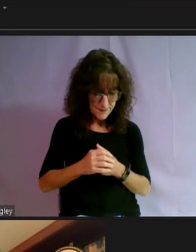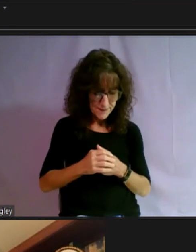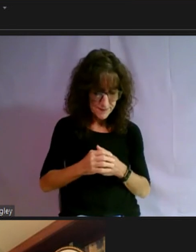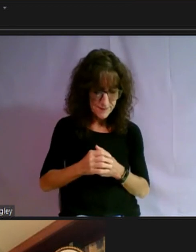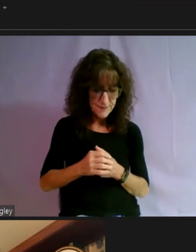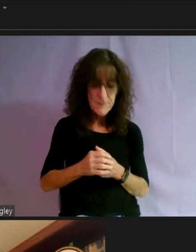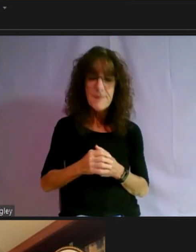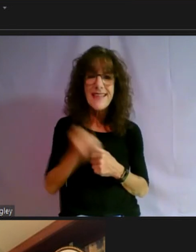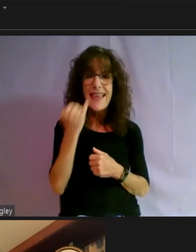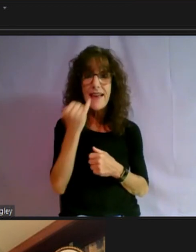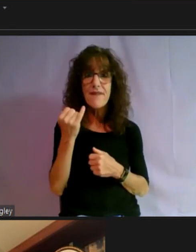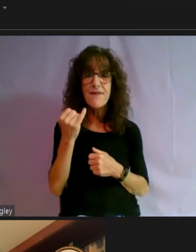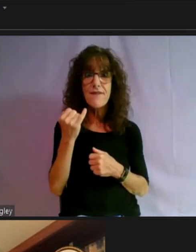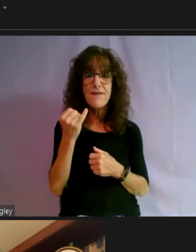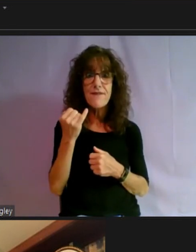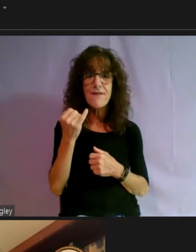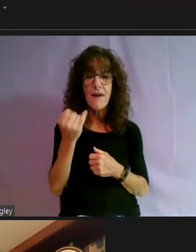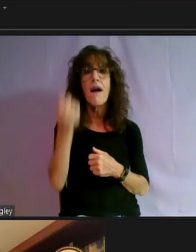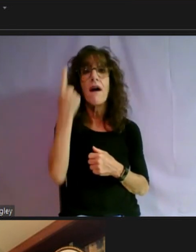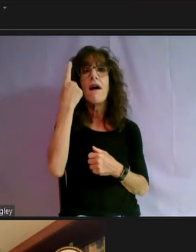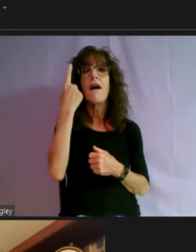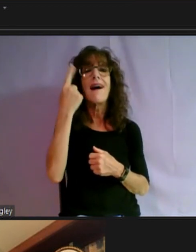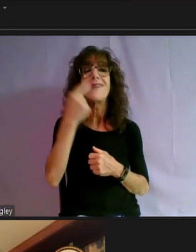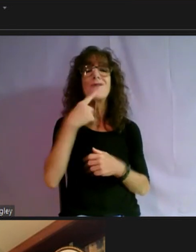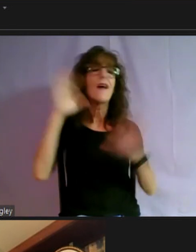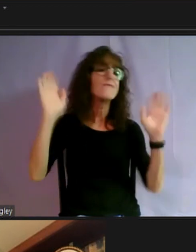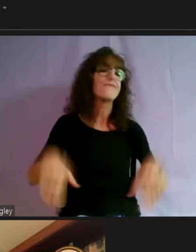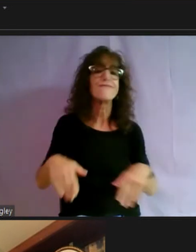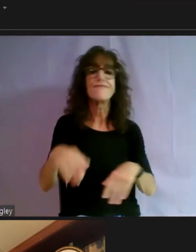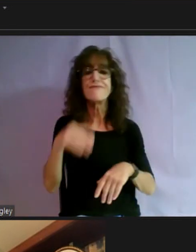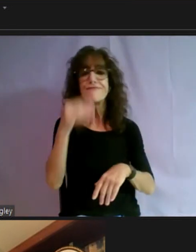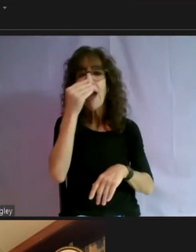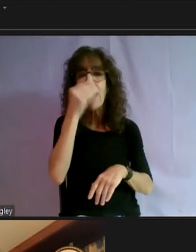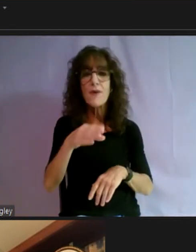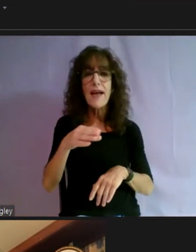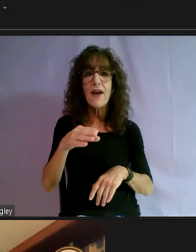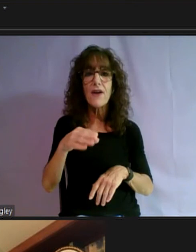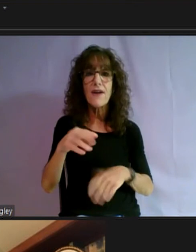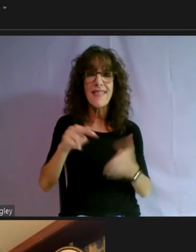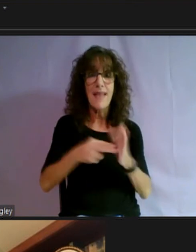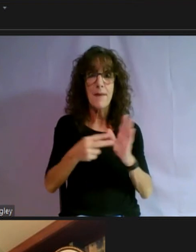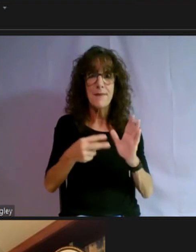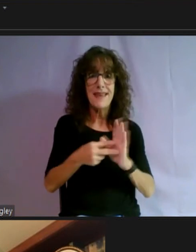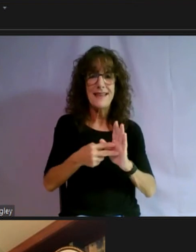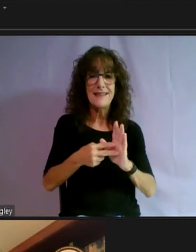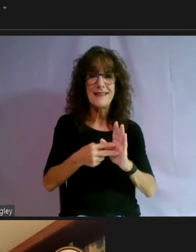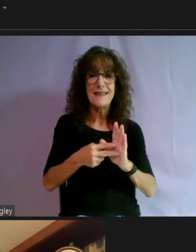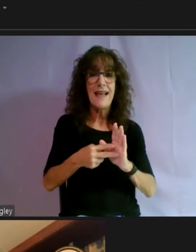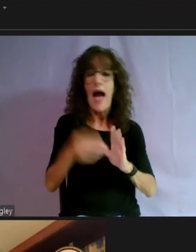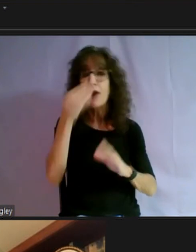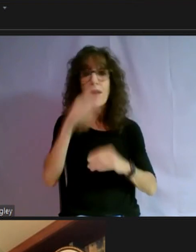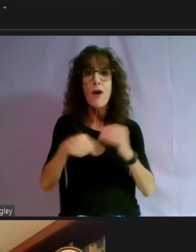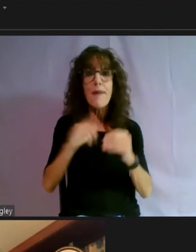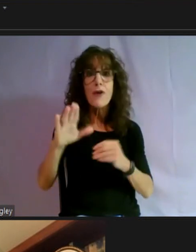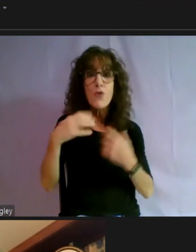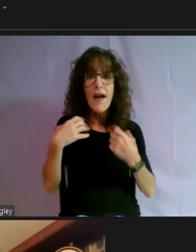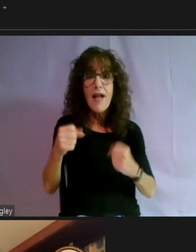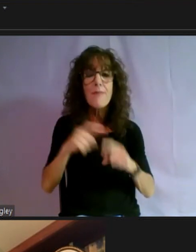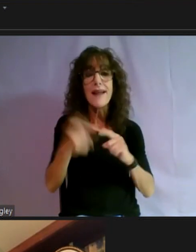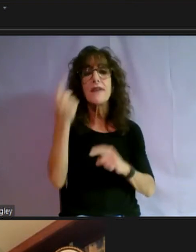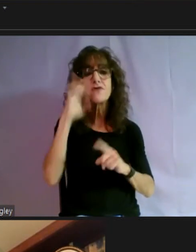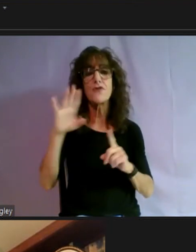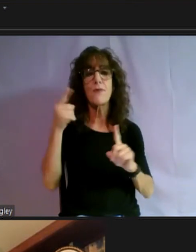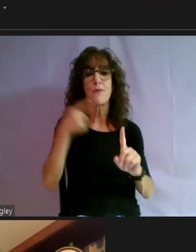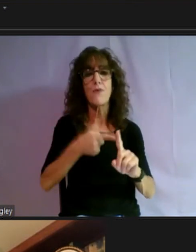If you get it, and if you say, I don't care, I get it, I still care about your health, but I understand your point. But the problem